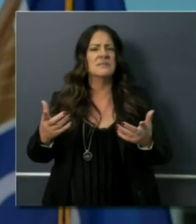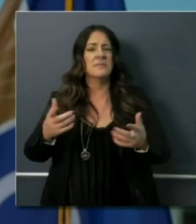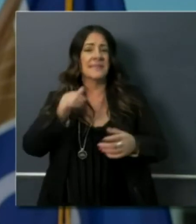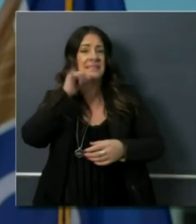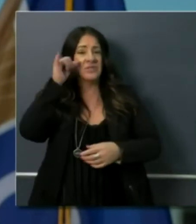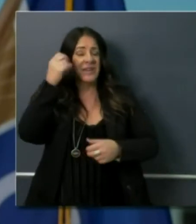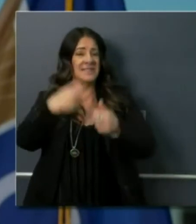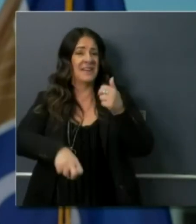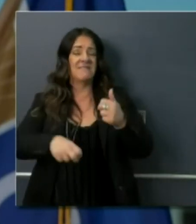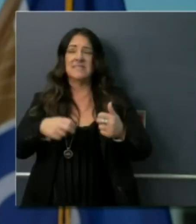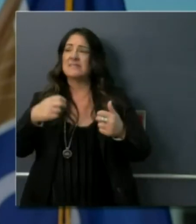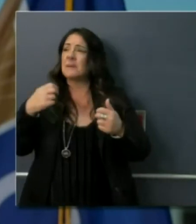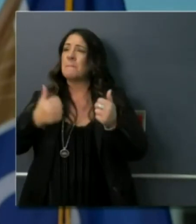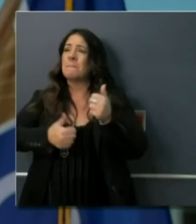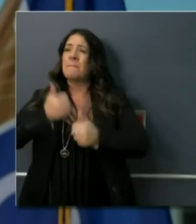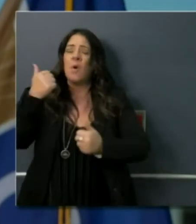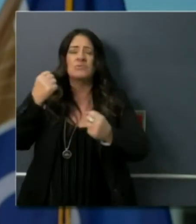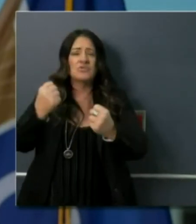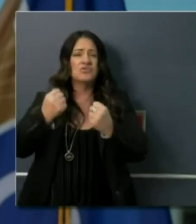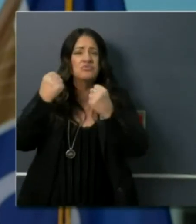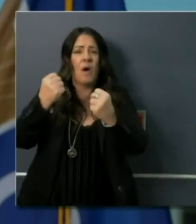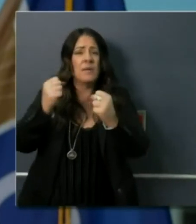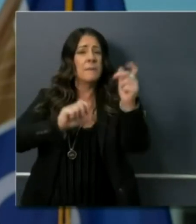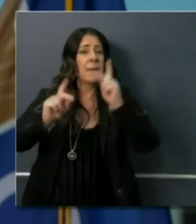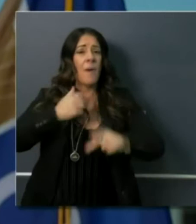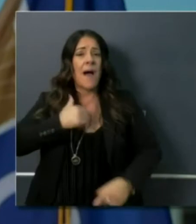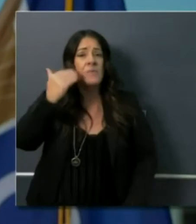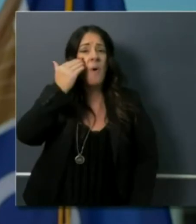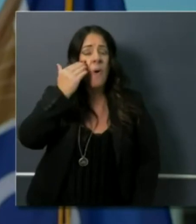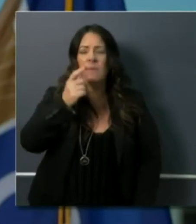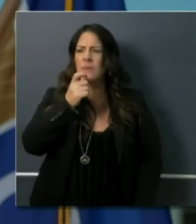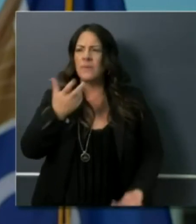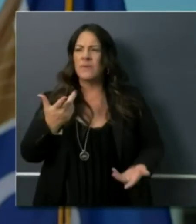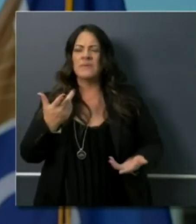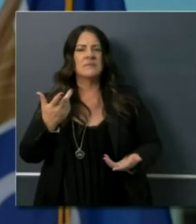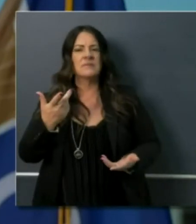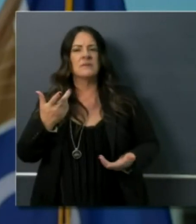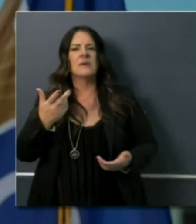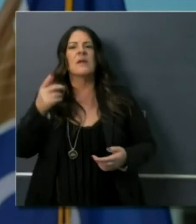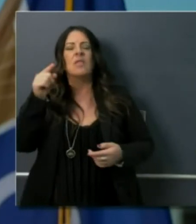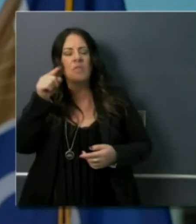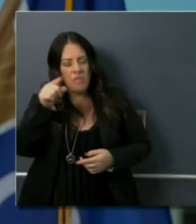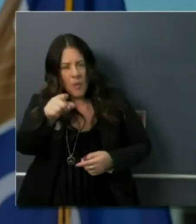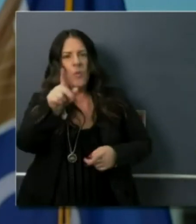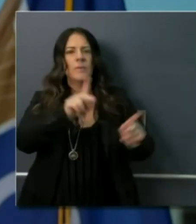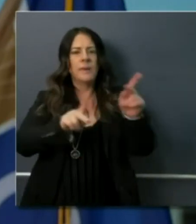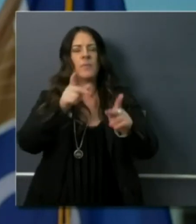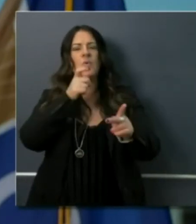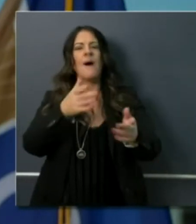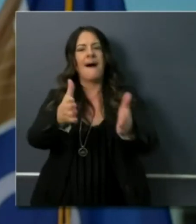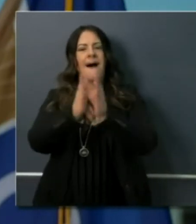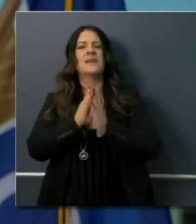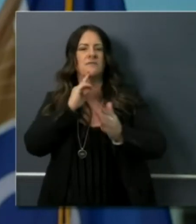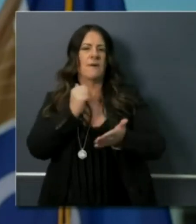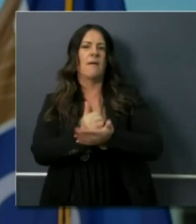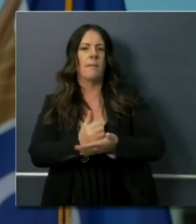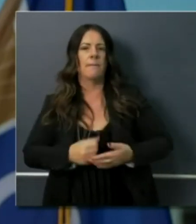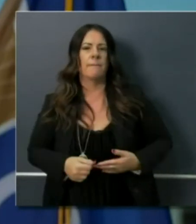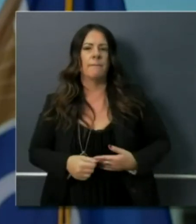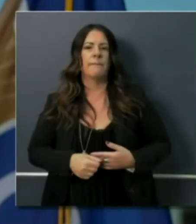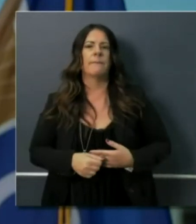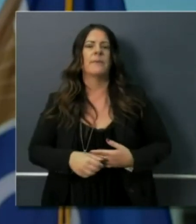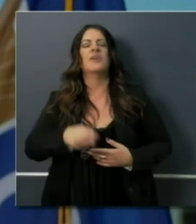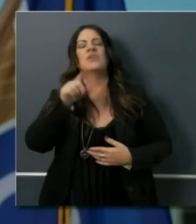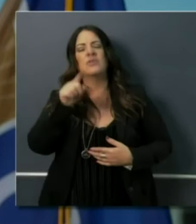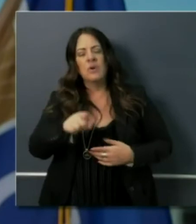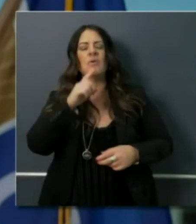toughest people I know, the strongest people I know are people that ask for help. The toughest and strongest